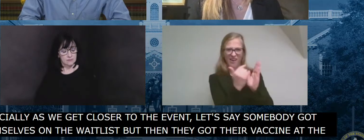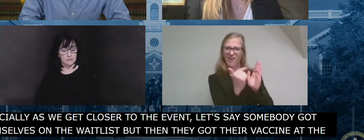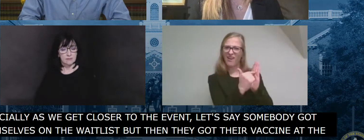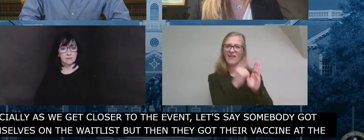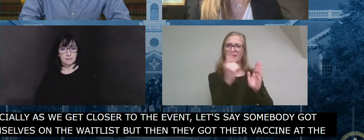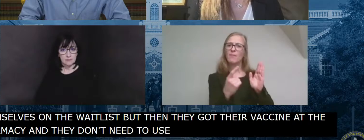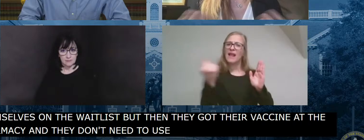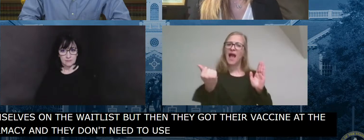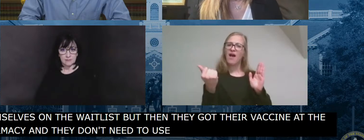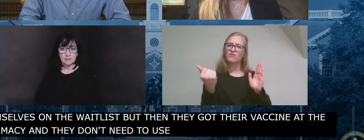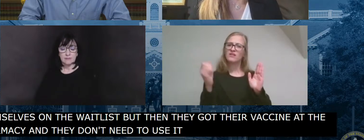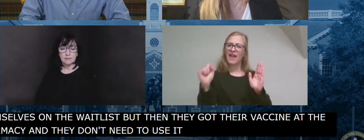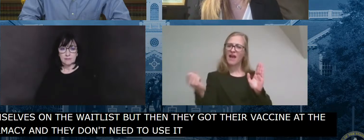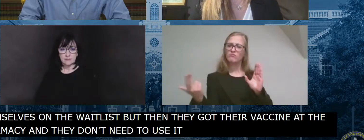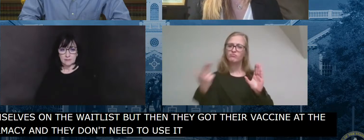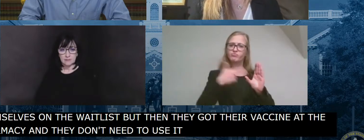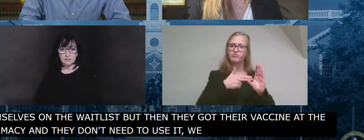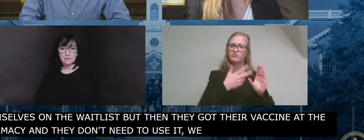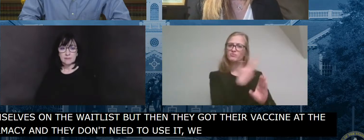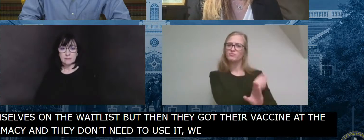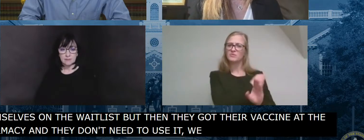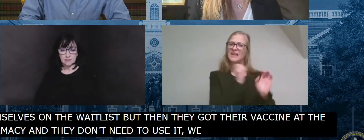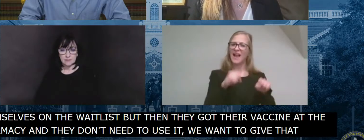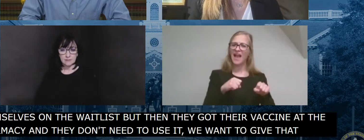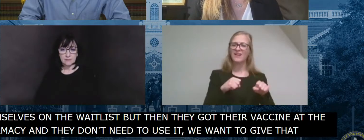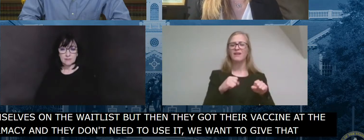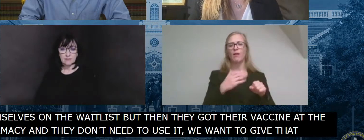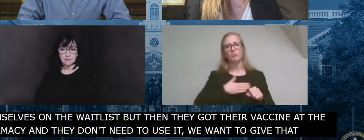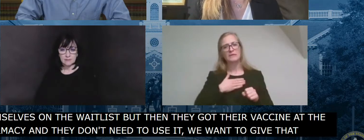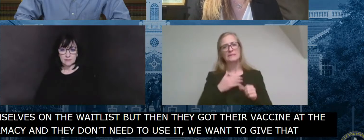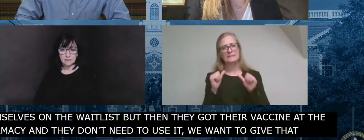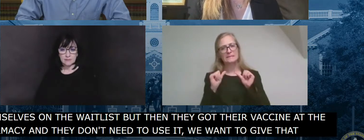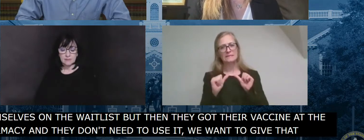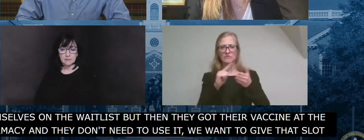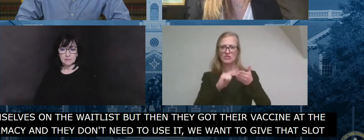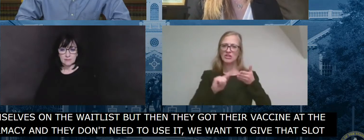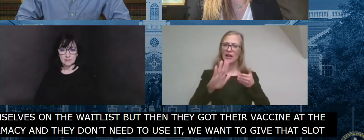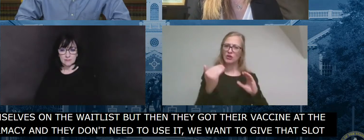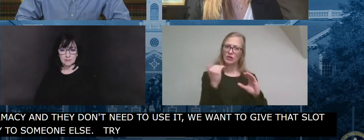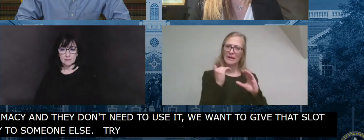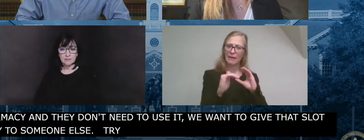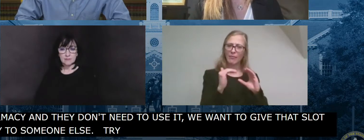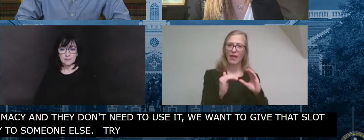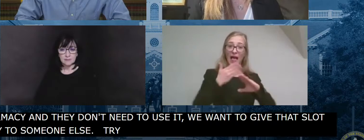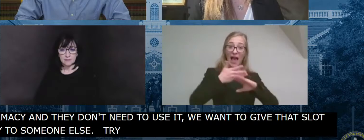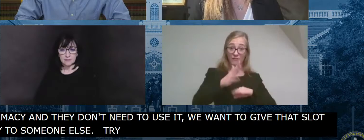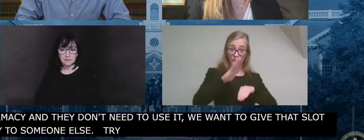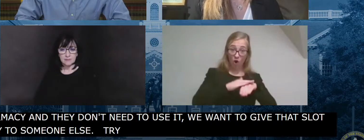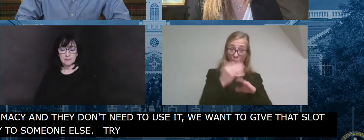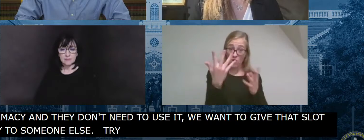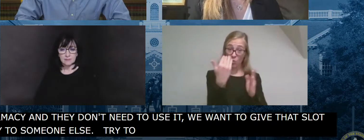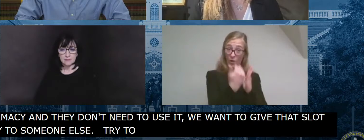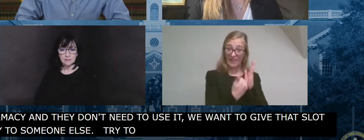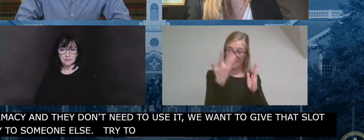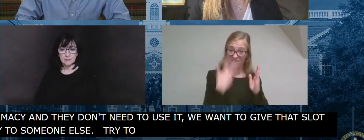else. So try to keep an eye on your email after you've gotten yourself on the wait list, so